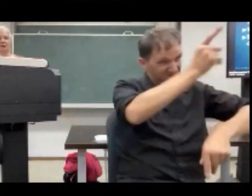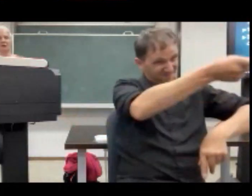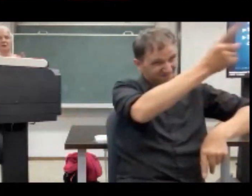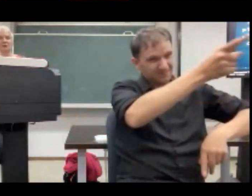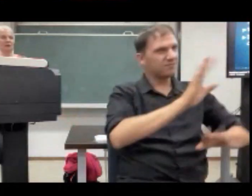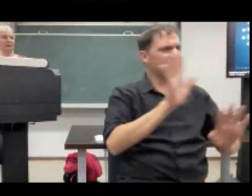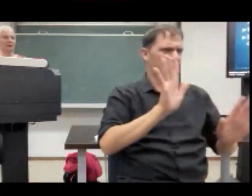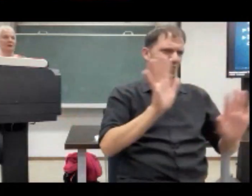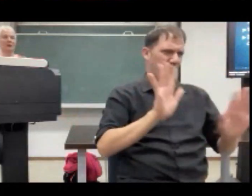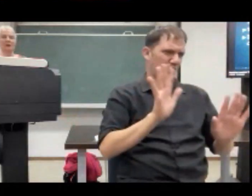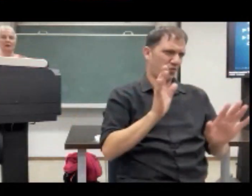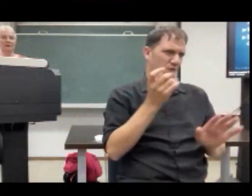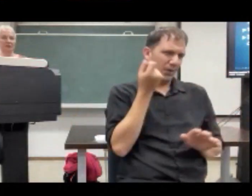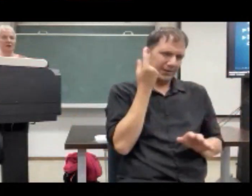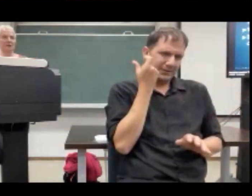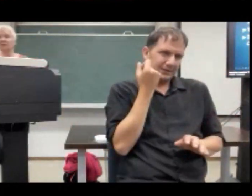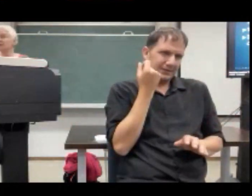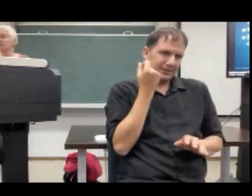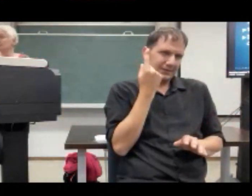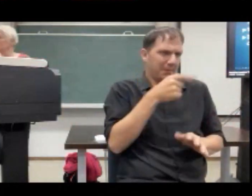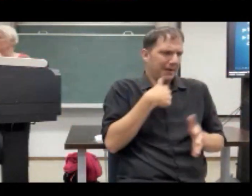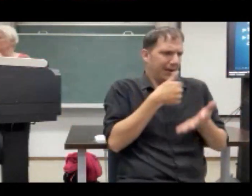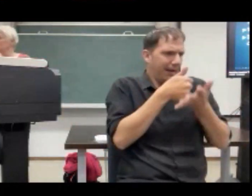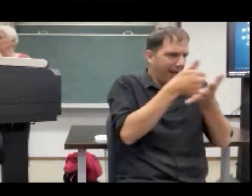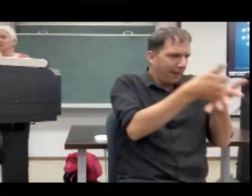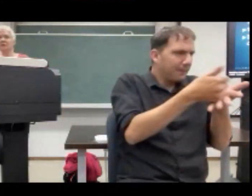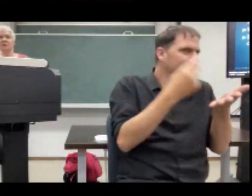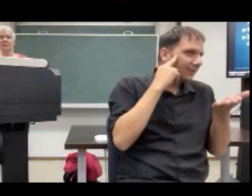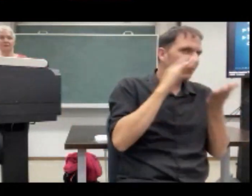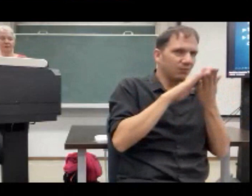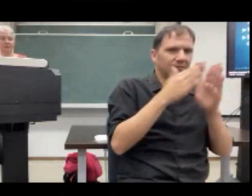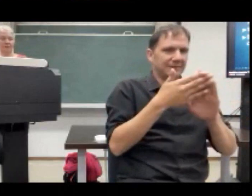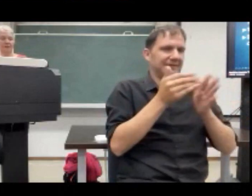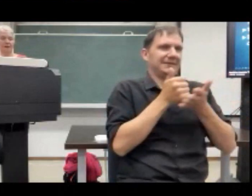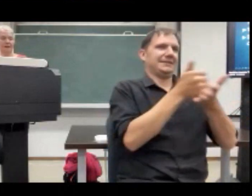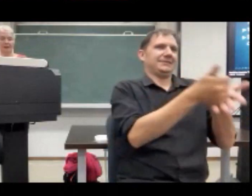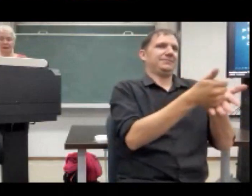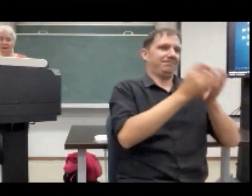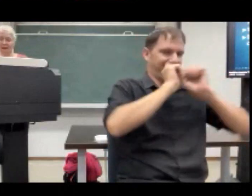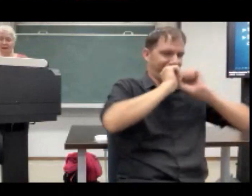and start to work for it, the deaf people themselves.